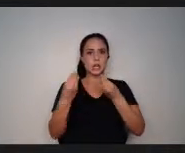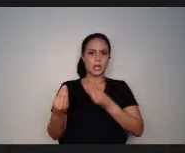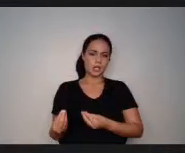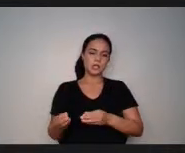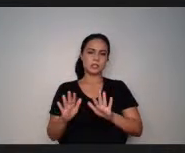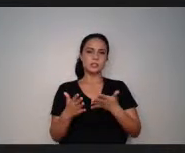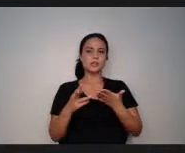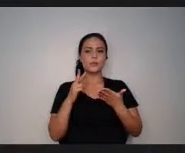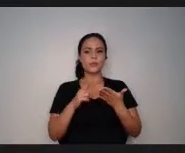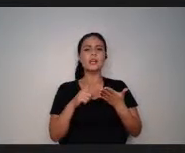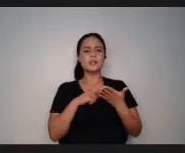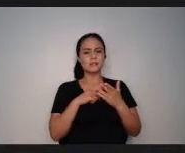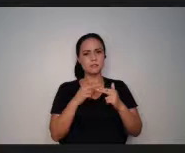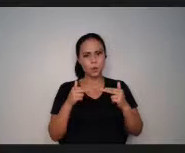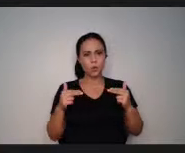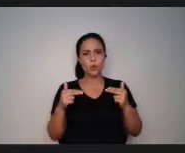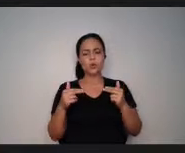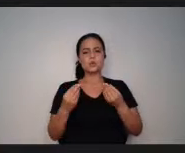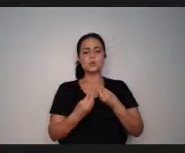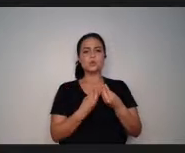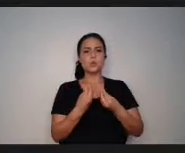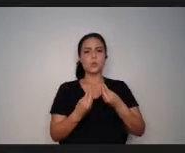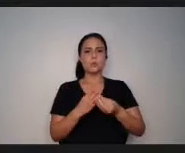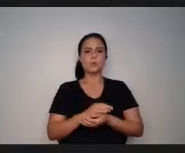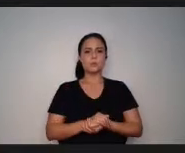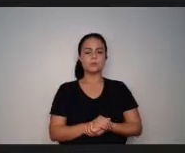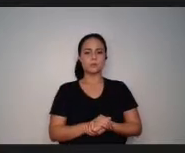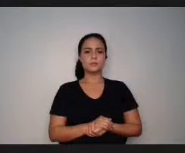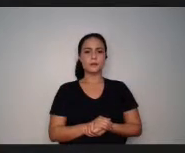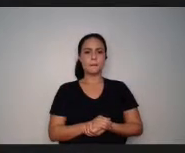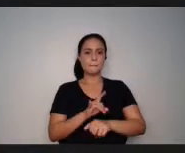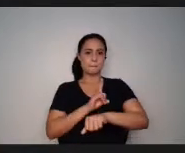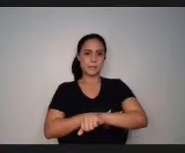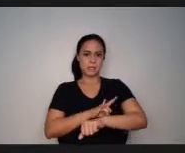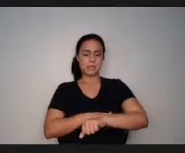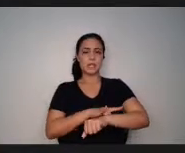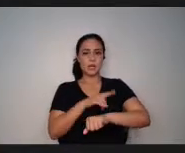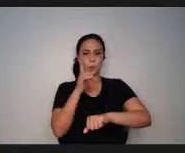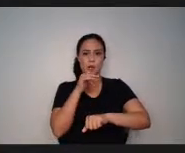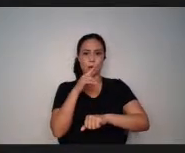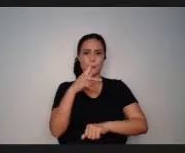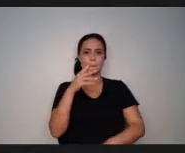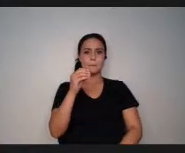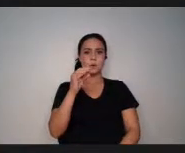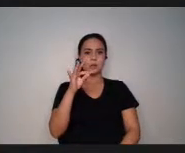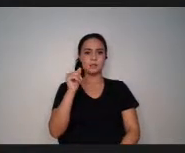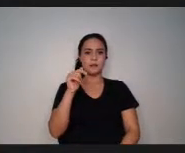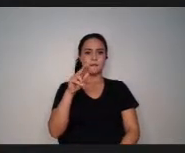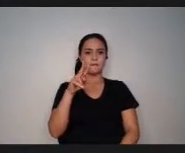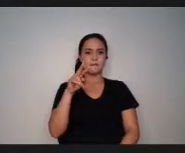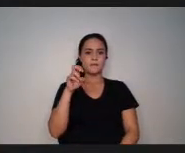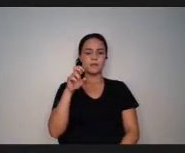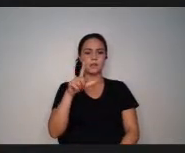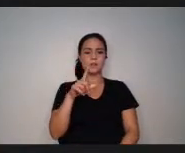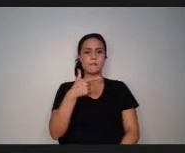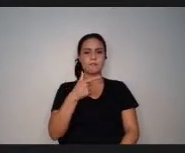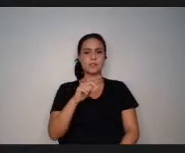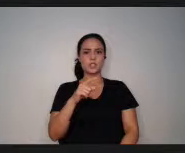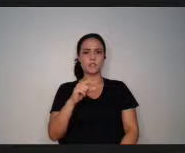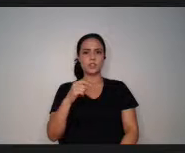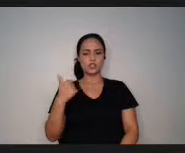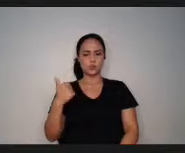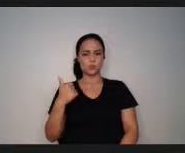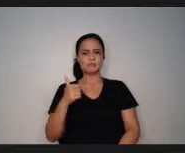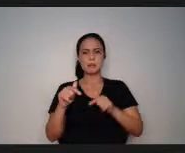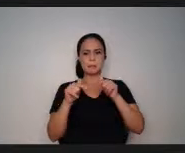in delivery platforms, so we see that there are things like bathrooms and drinkable